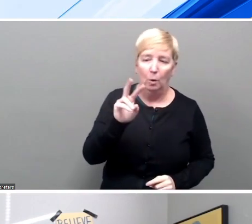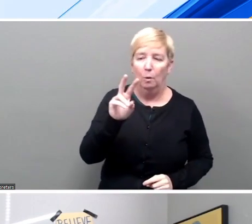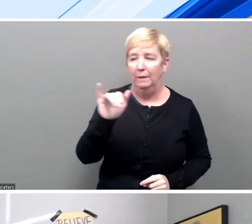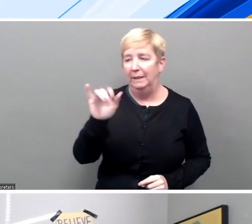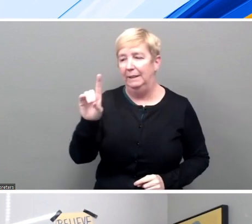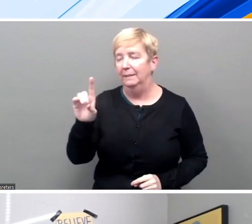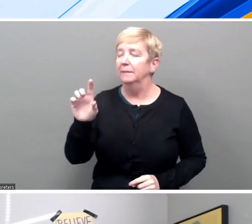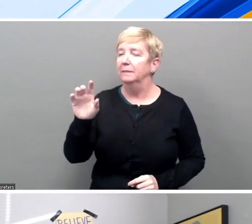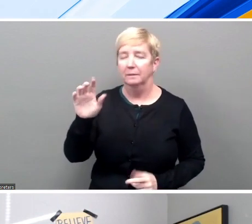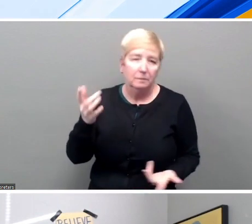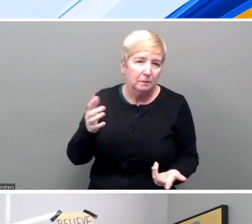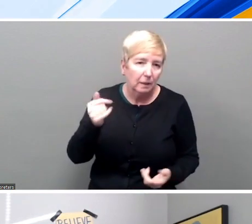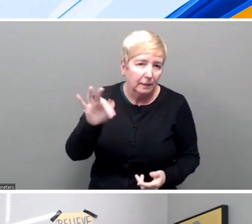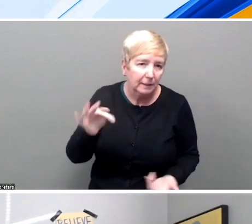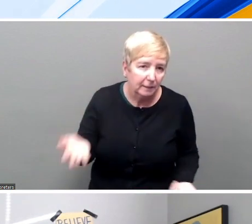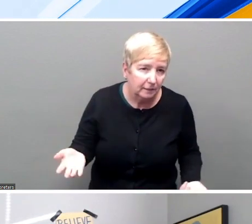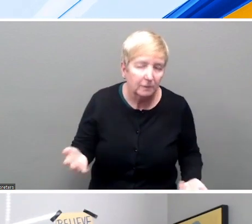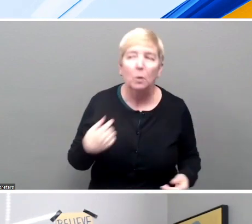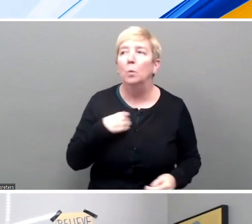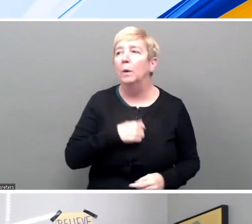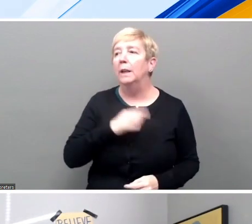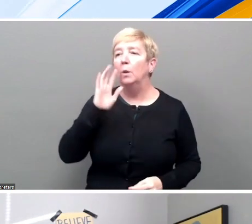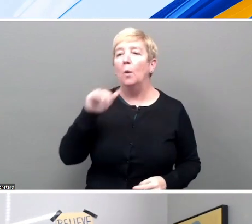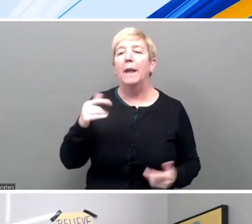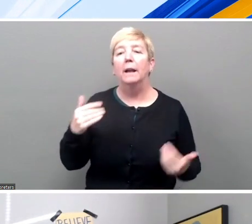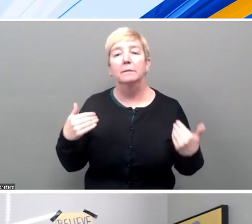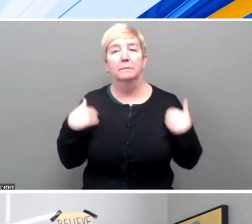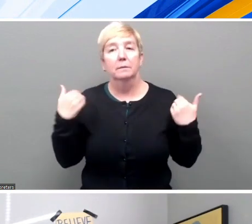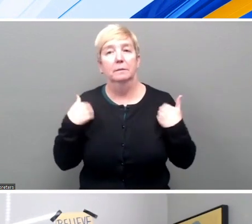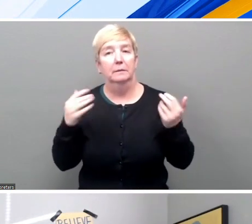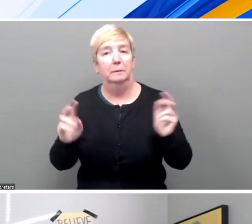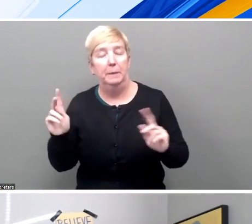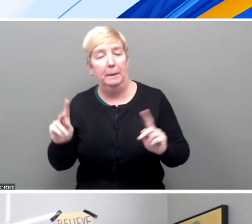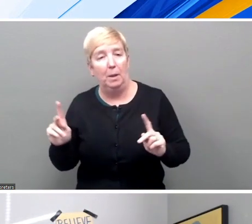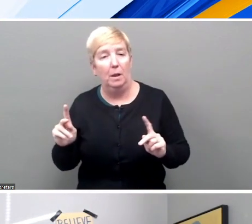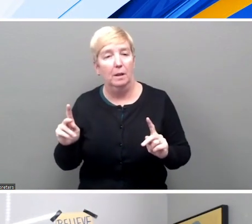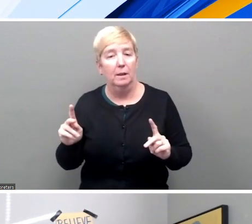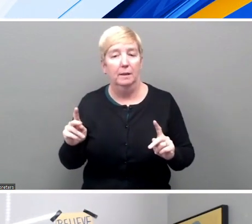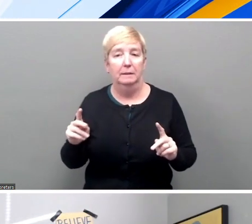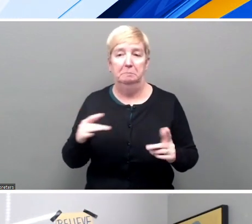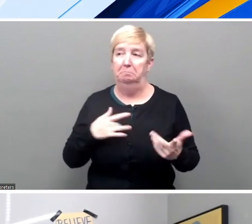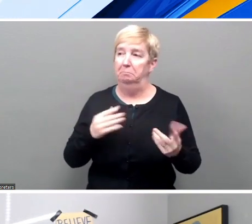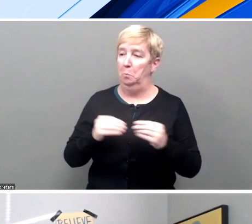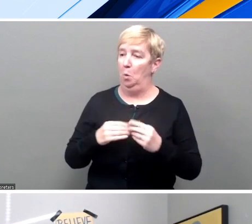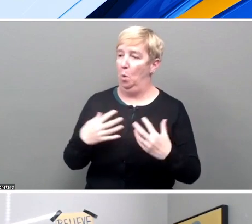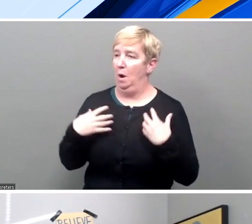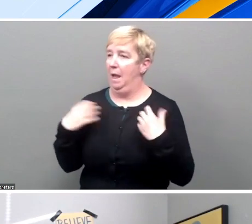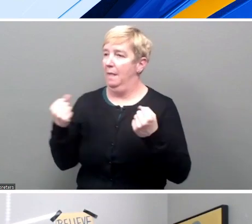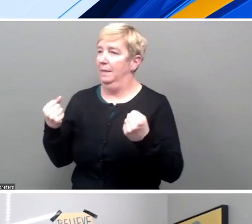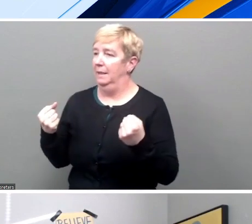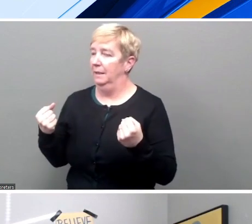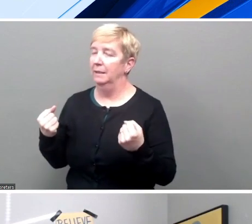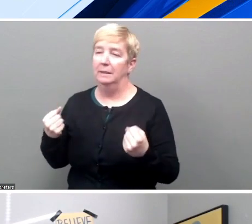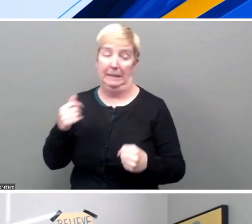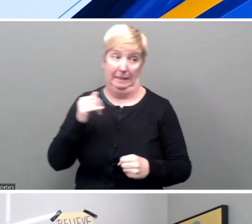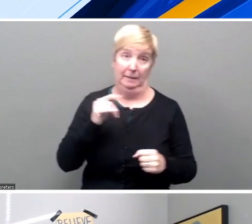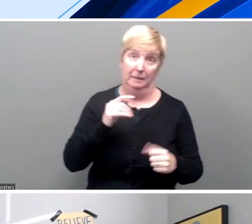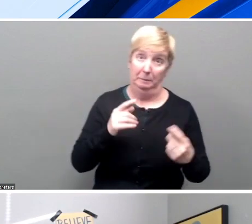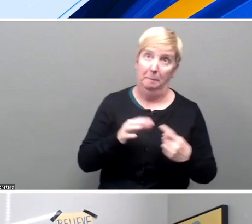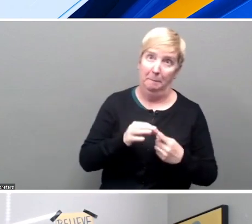So we know that those younger age bands do well, especially when